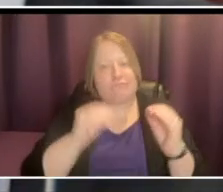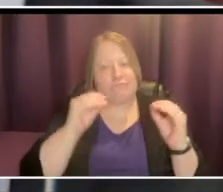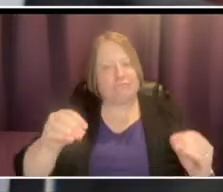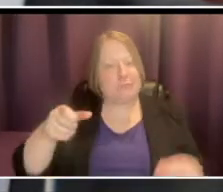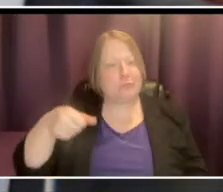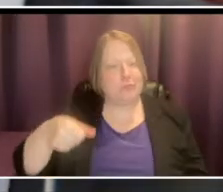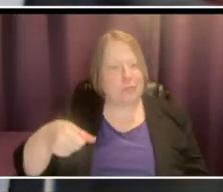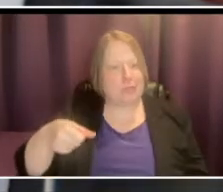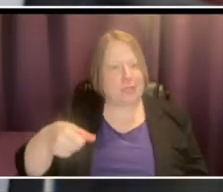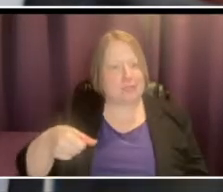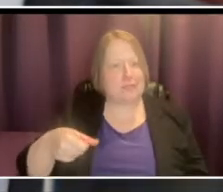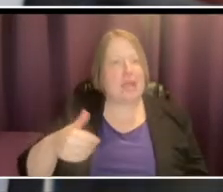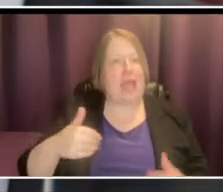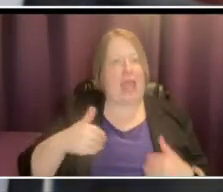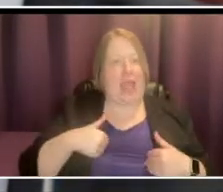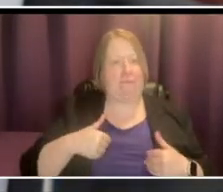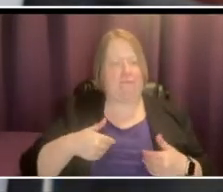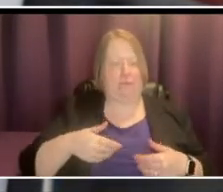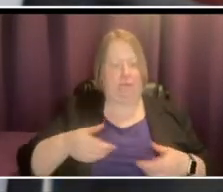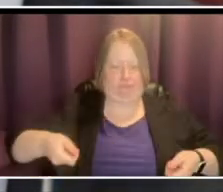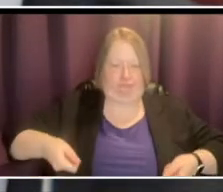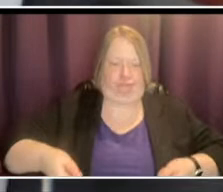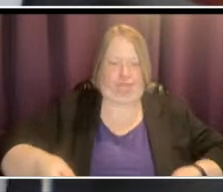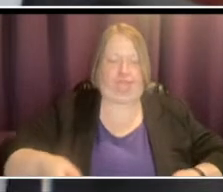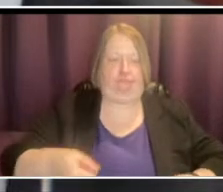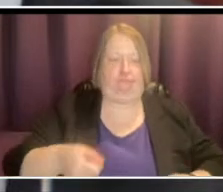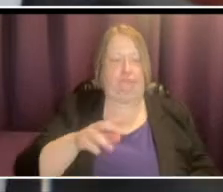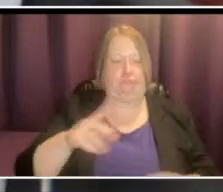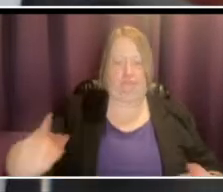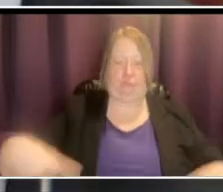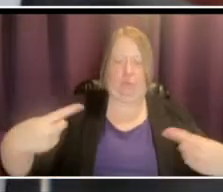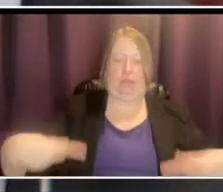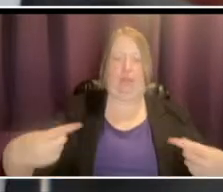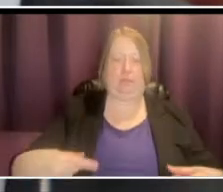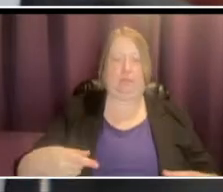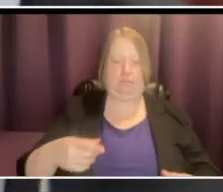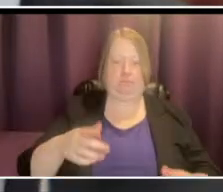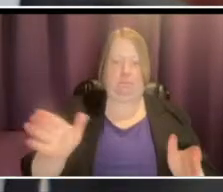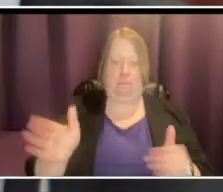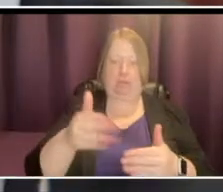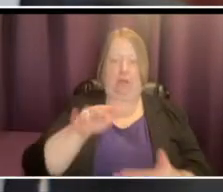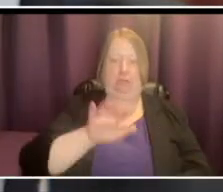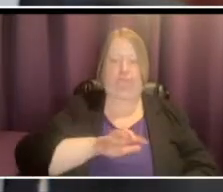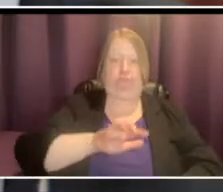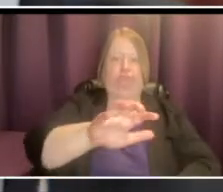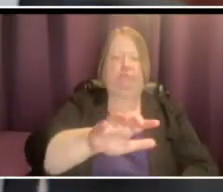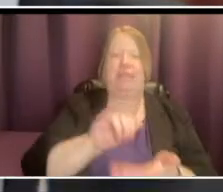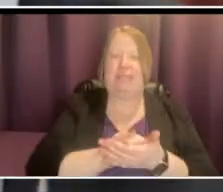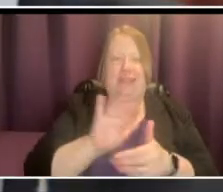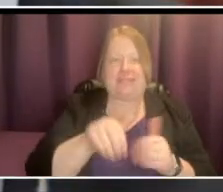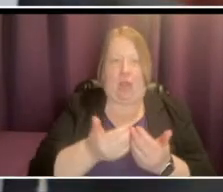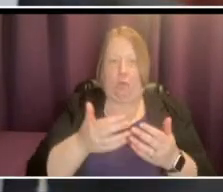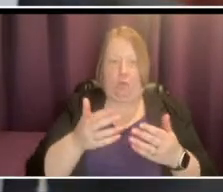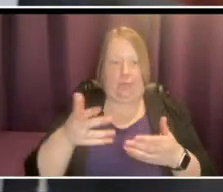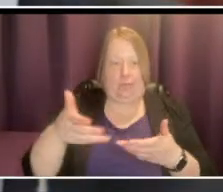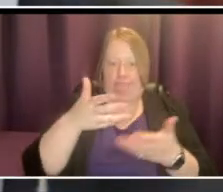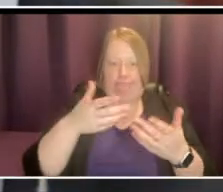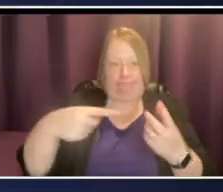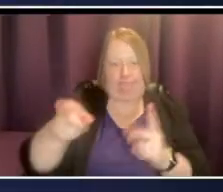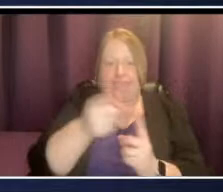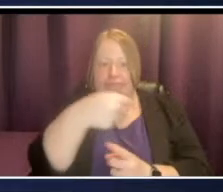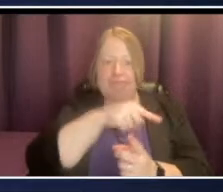bin where they carry the ballots, and that's just how they move ballots around that facility. There's nothing suspicious about that at